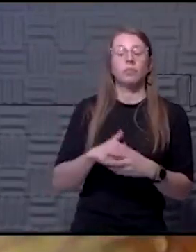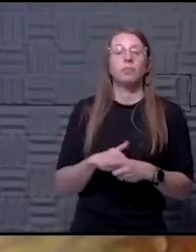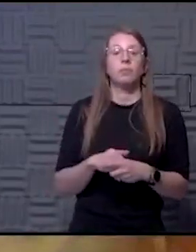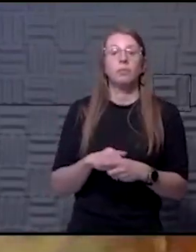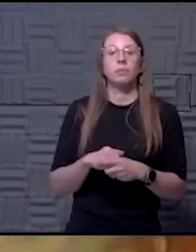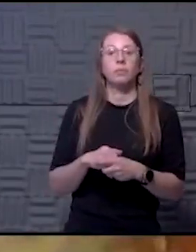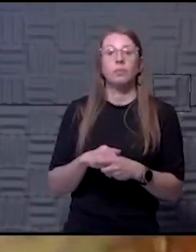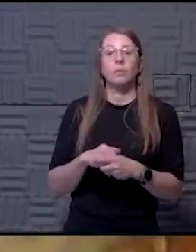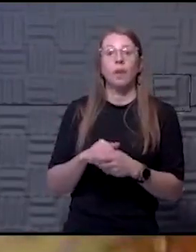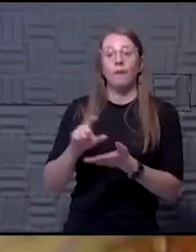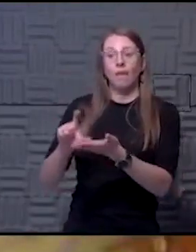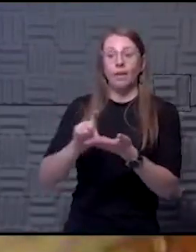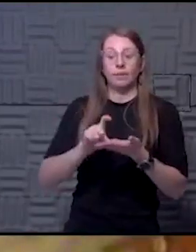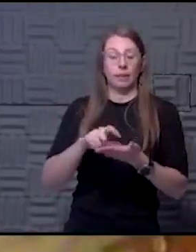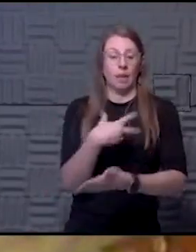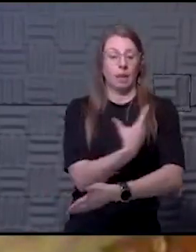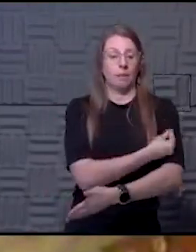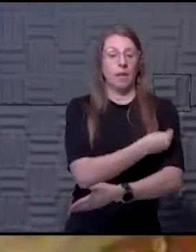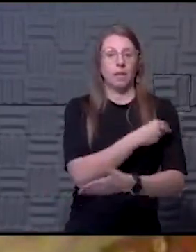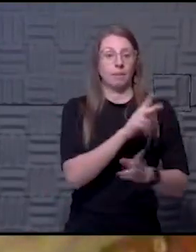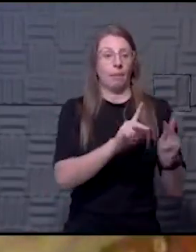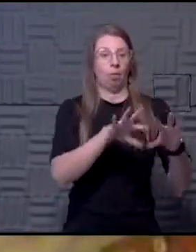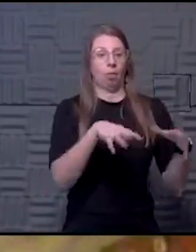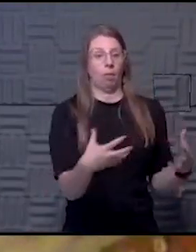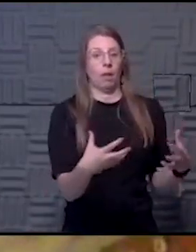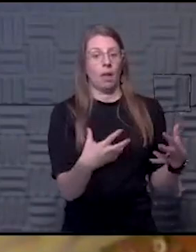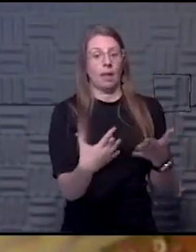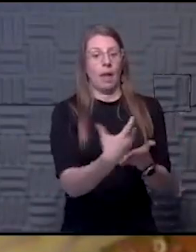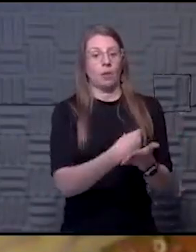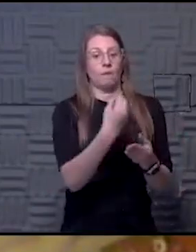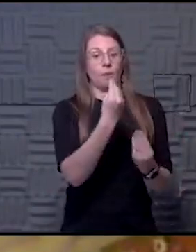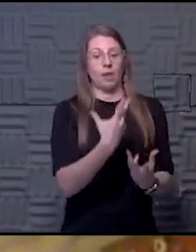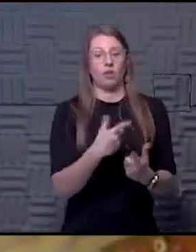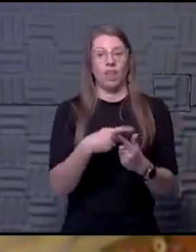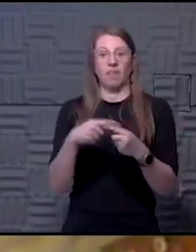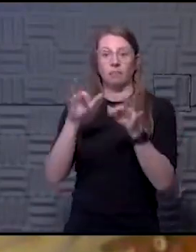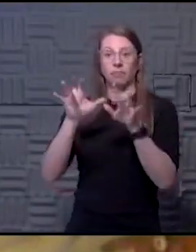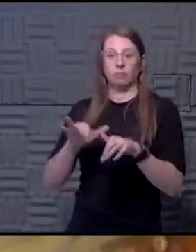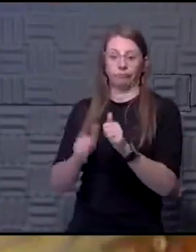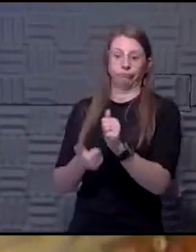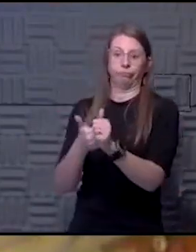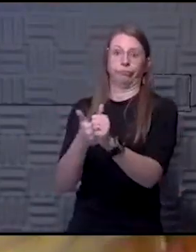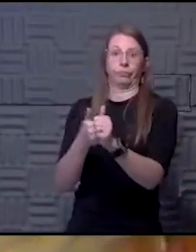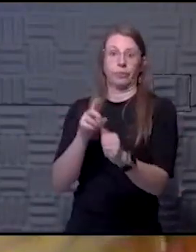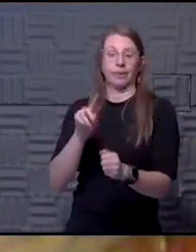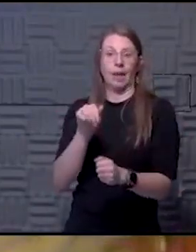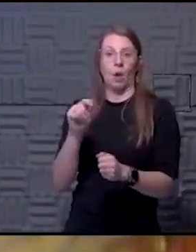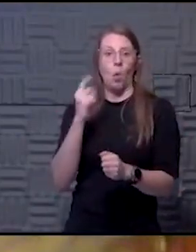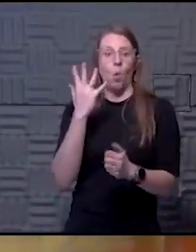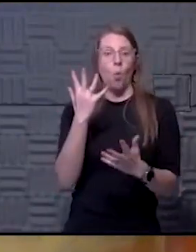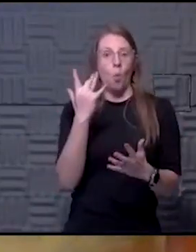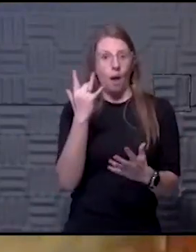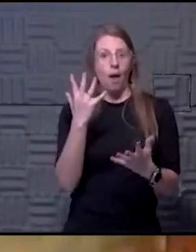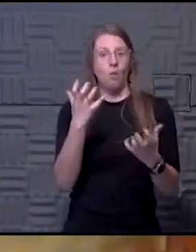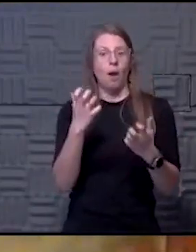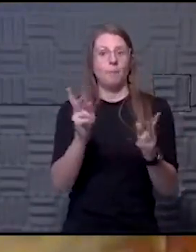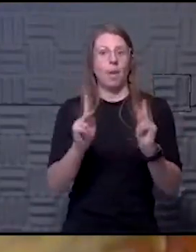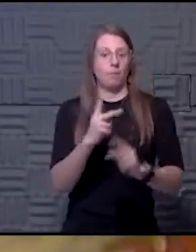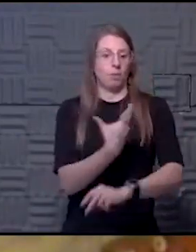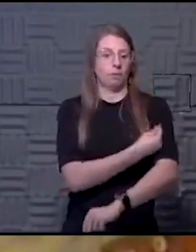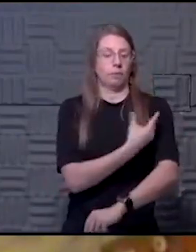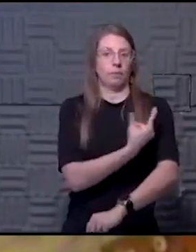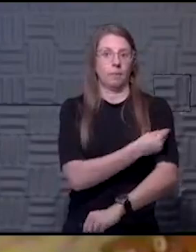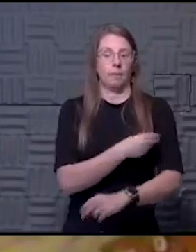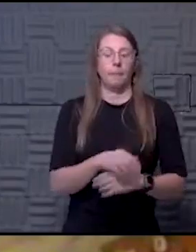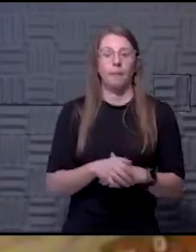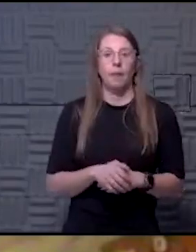get the vaccine, you immunize people, you gather all the information, and then catch up with the data so you can get people through, such as Mayor Lucas